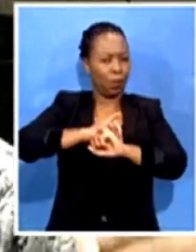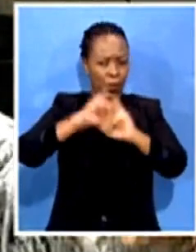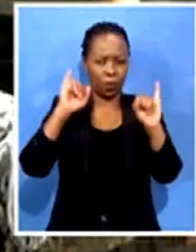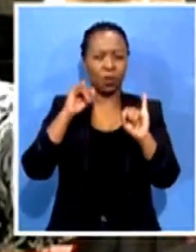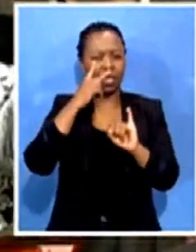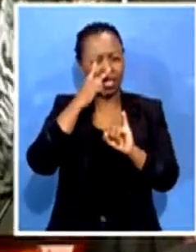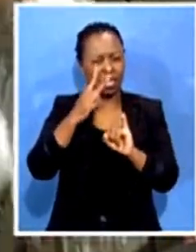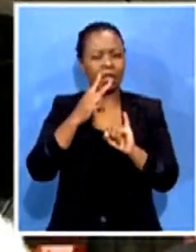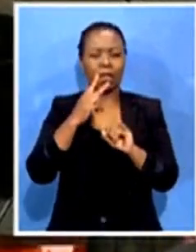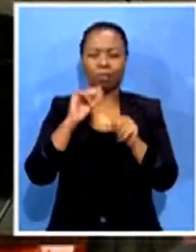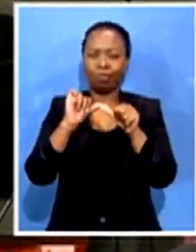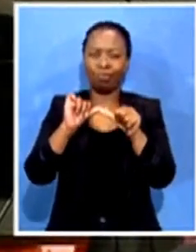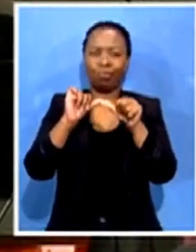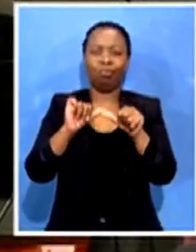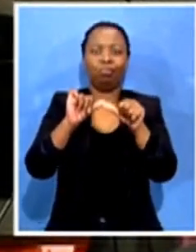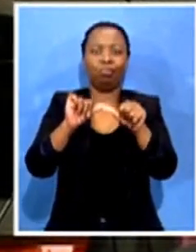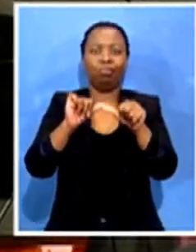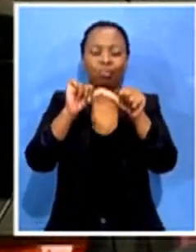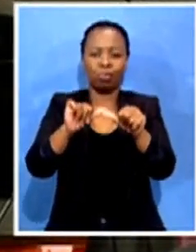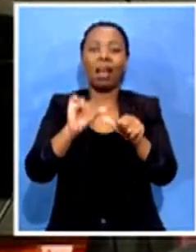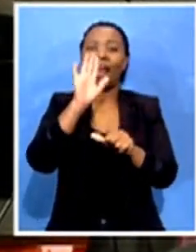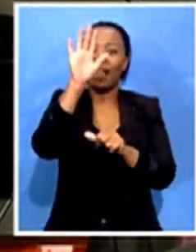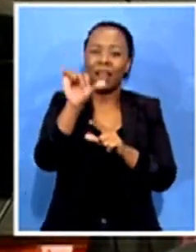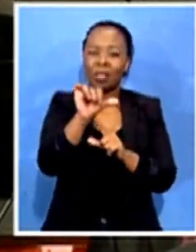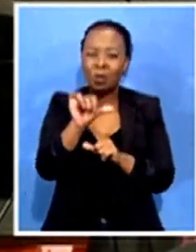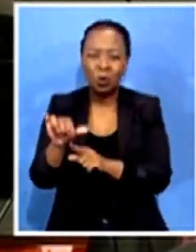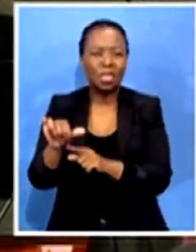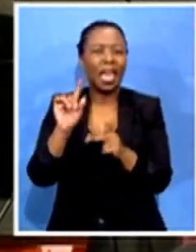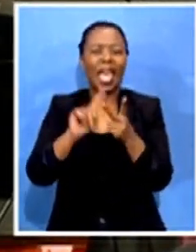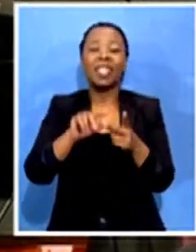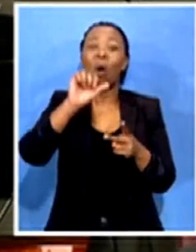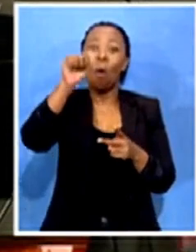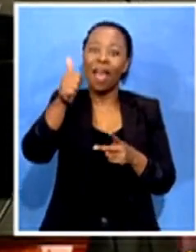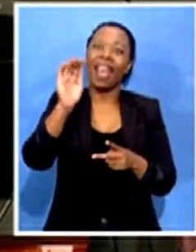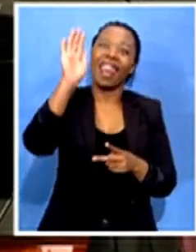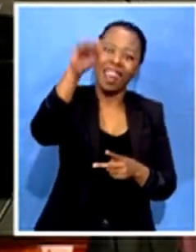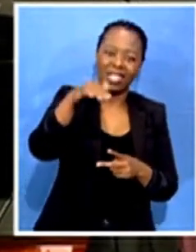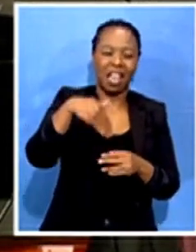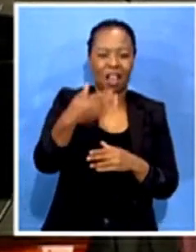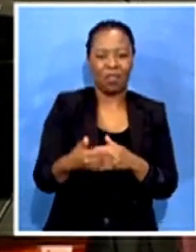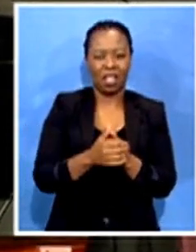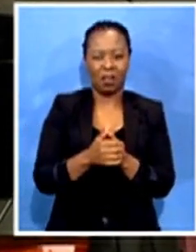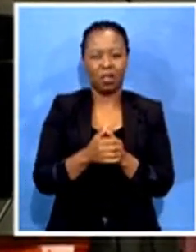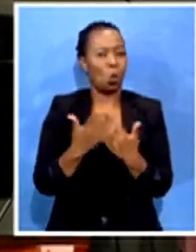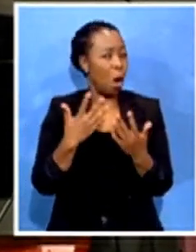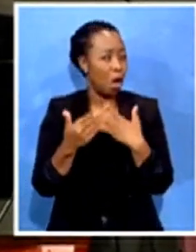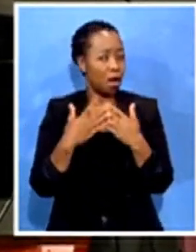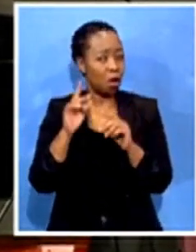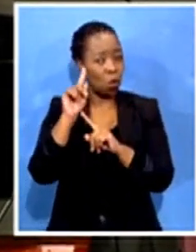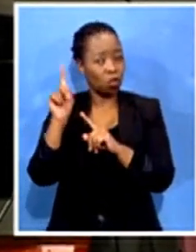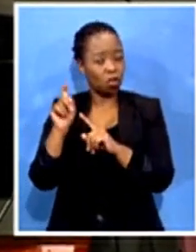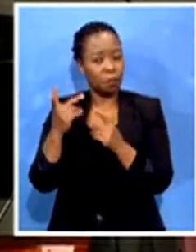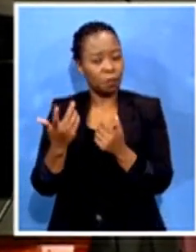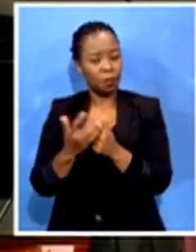next week and in the week thereafter. So any questions? Thank you very much, Premier. Colleagues, let's